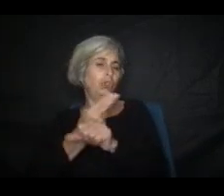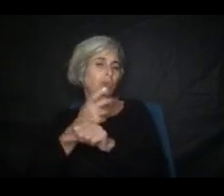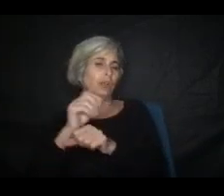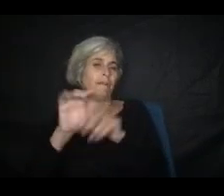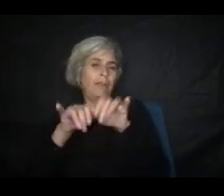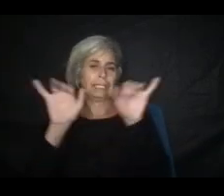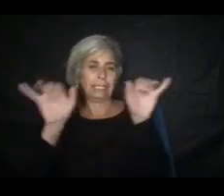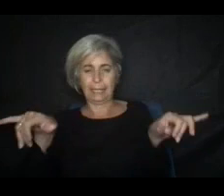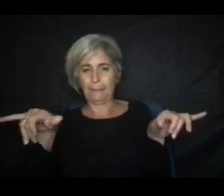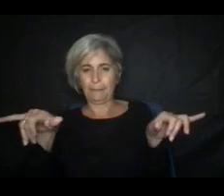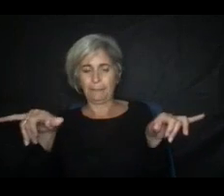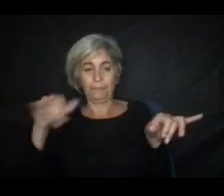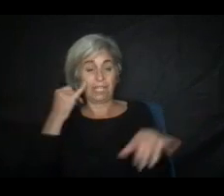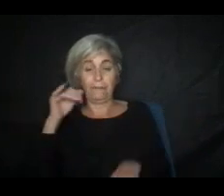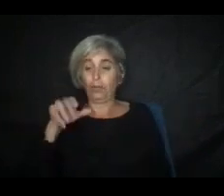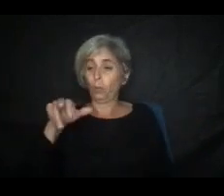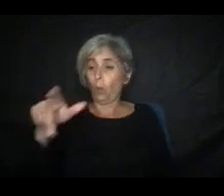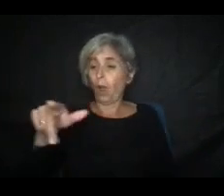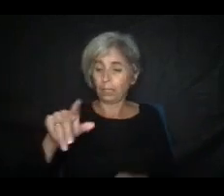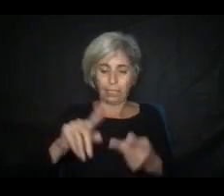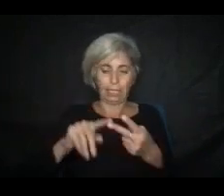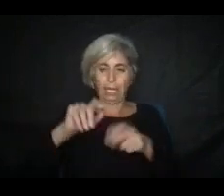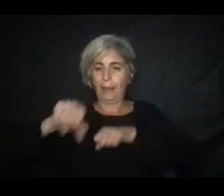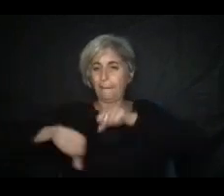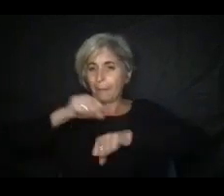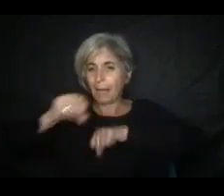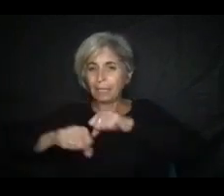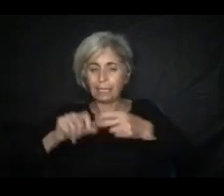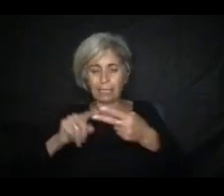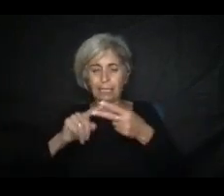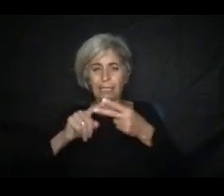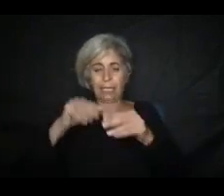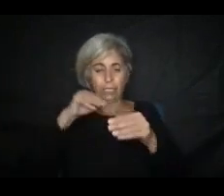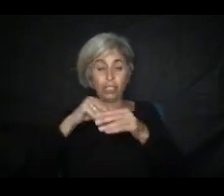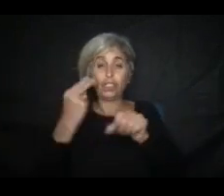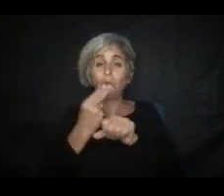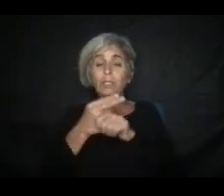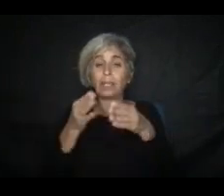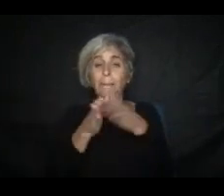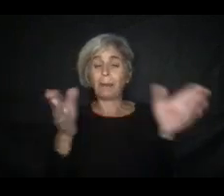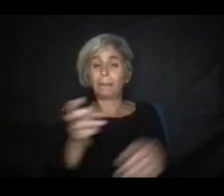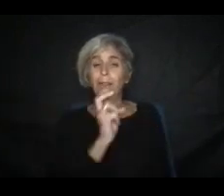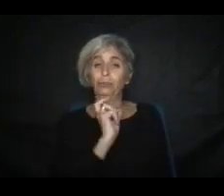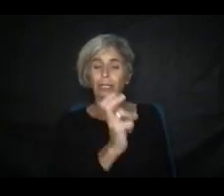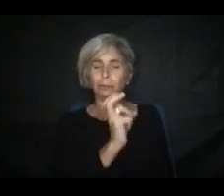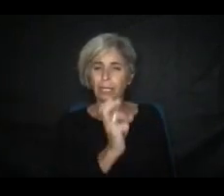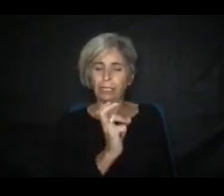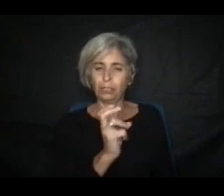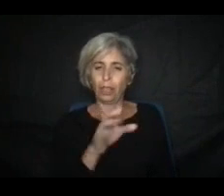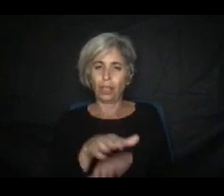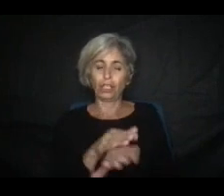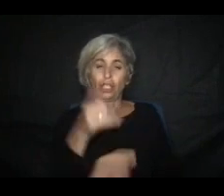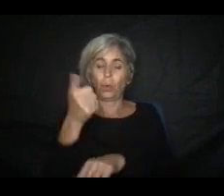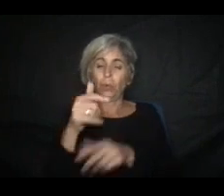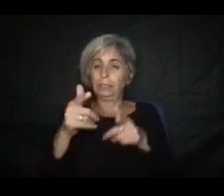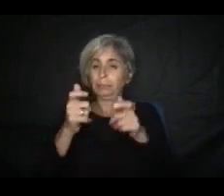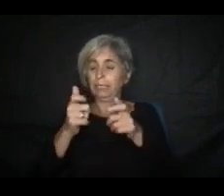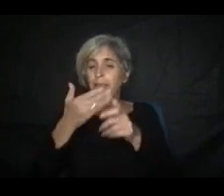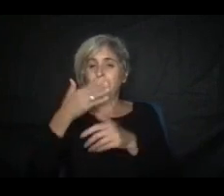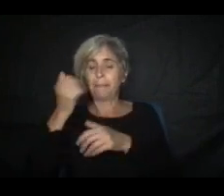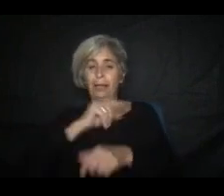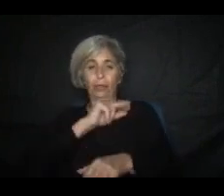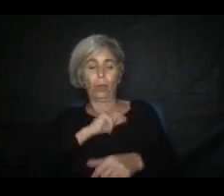system, whether you're walking, bicycling, accessing transit. And so the slower the speed, the better the quality of